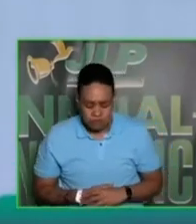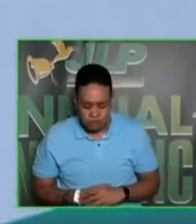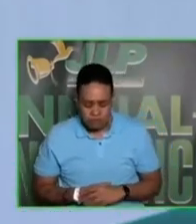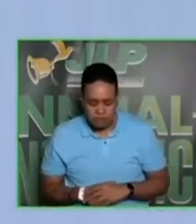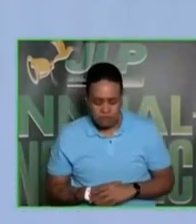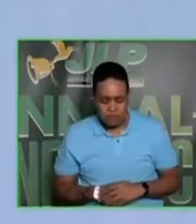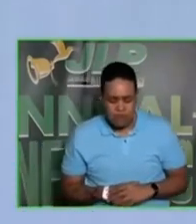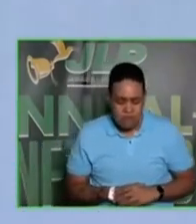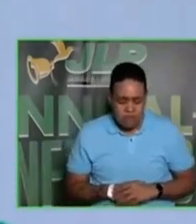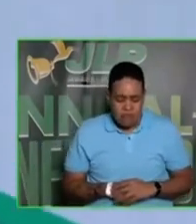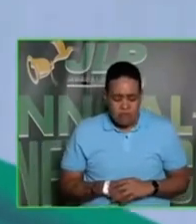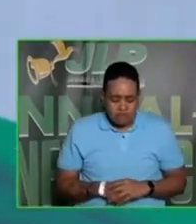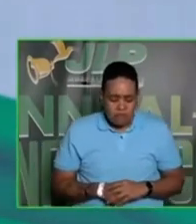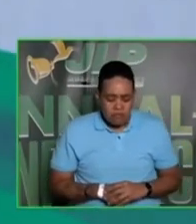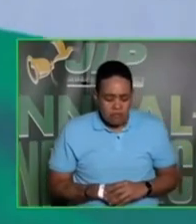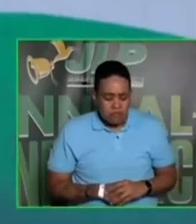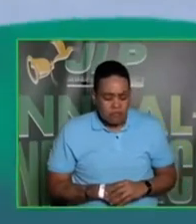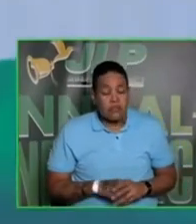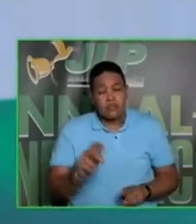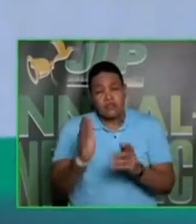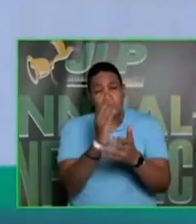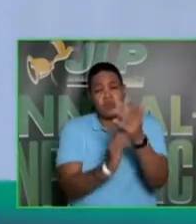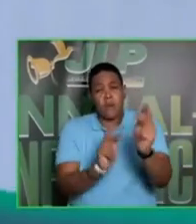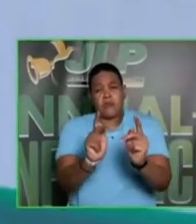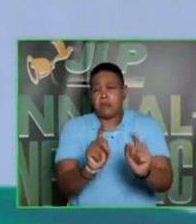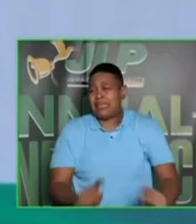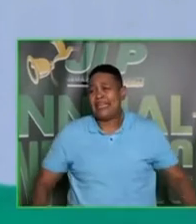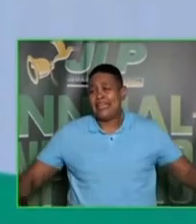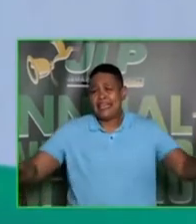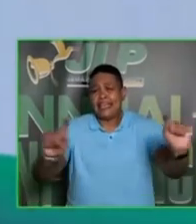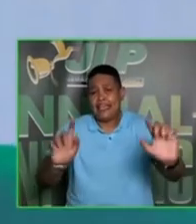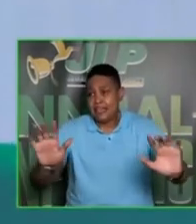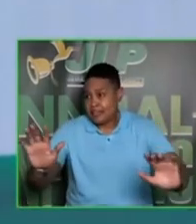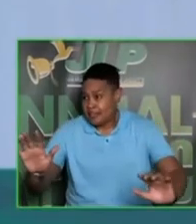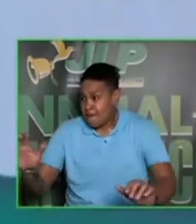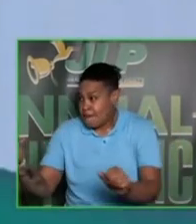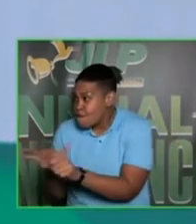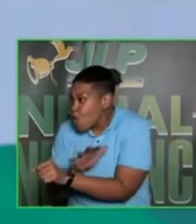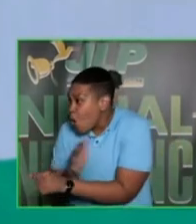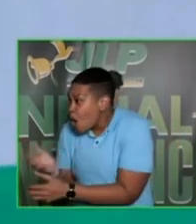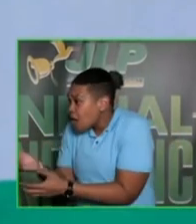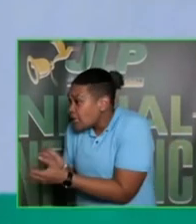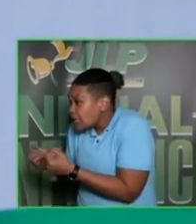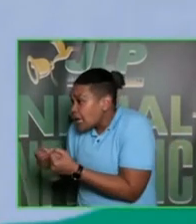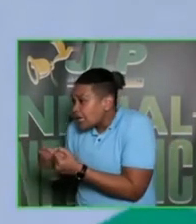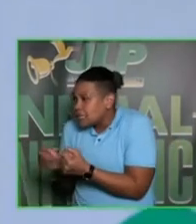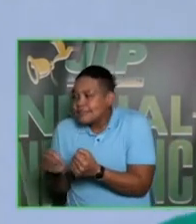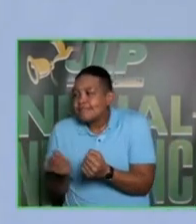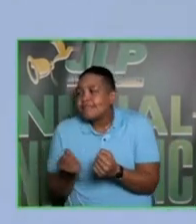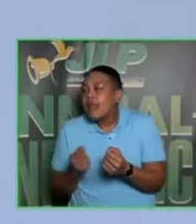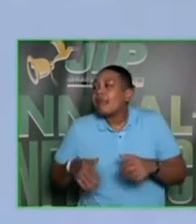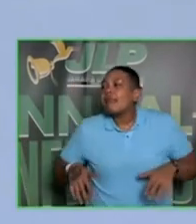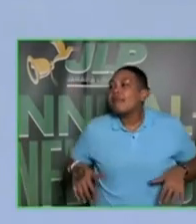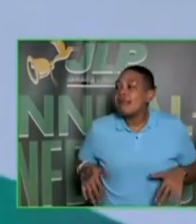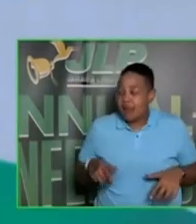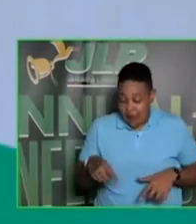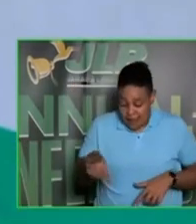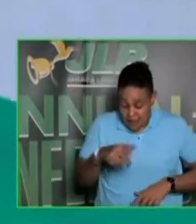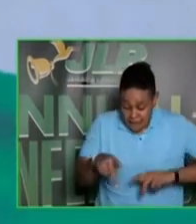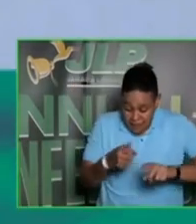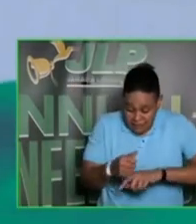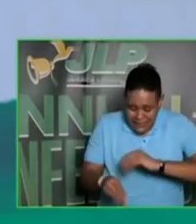There are a set of persons, however, that we have not fully captured in our CARE Give Back program. These persons